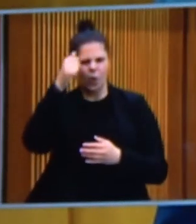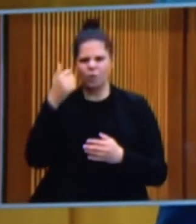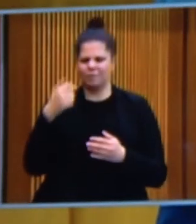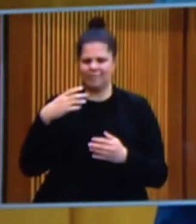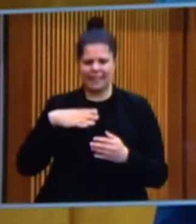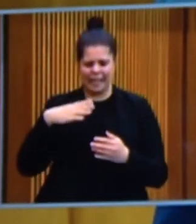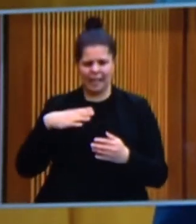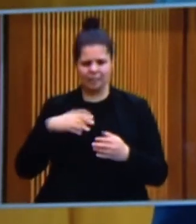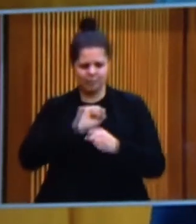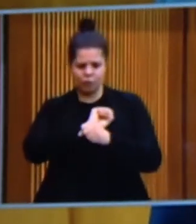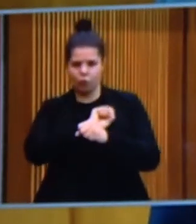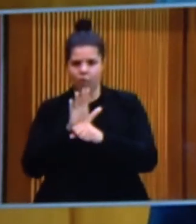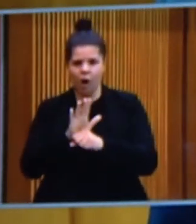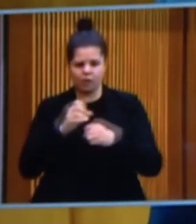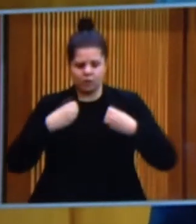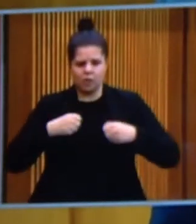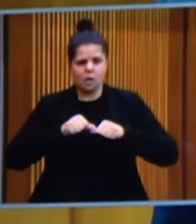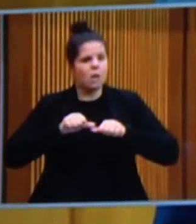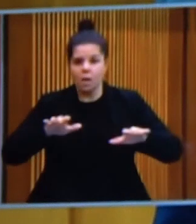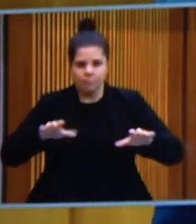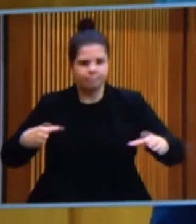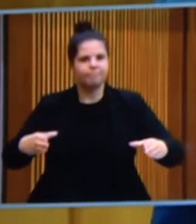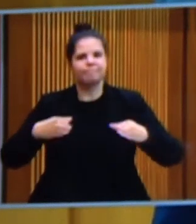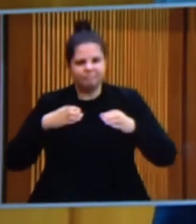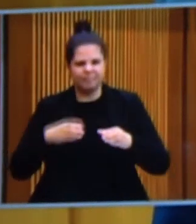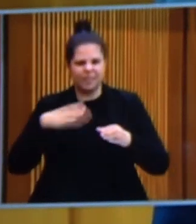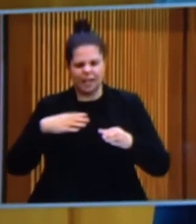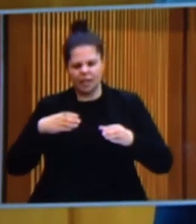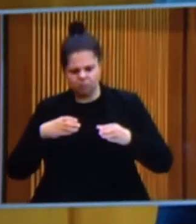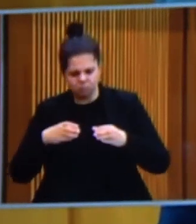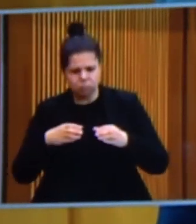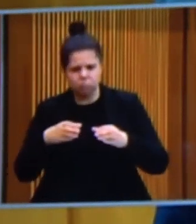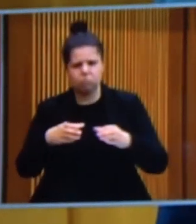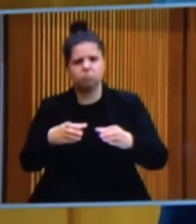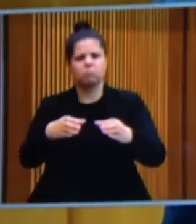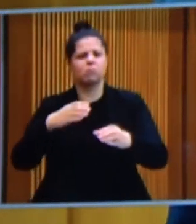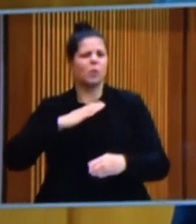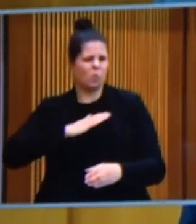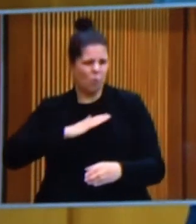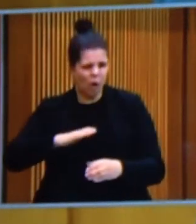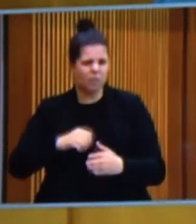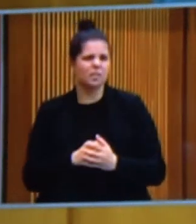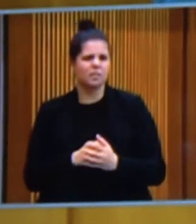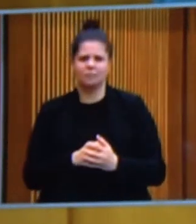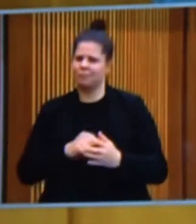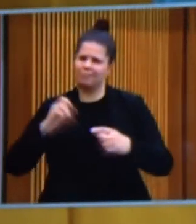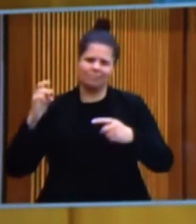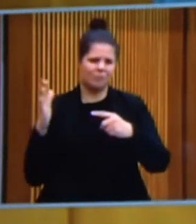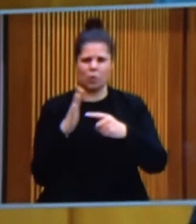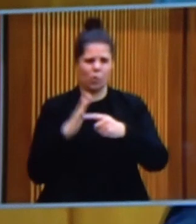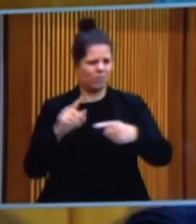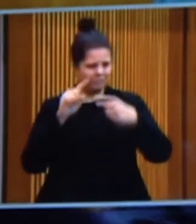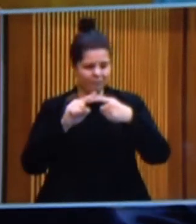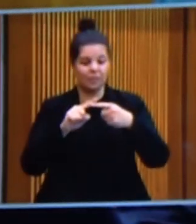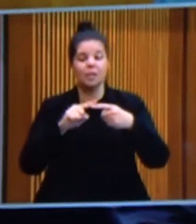contain the spread of coronavirus and flatten the curve, that's our great first task. But our